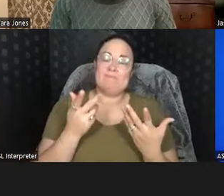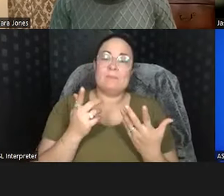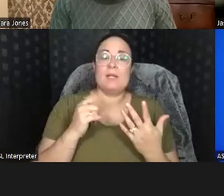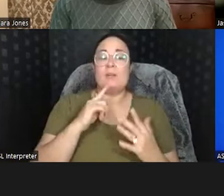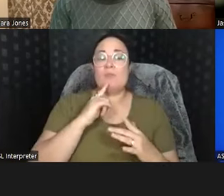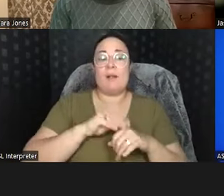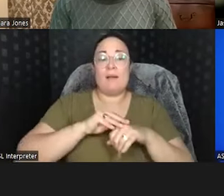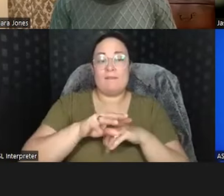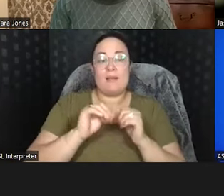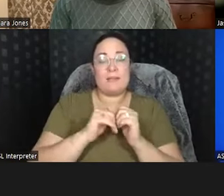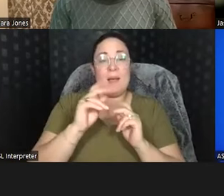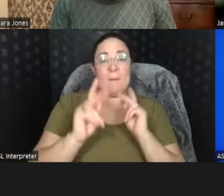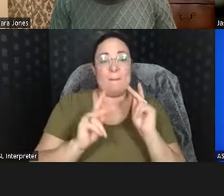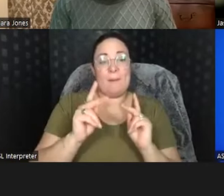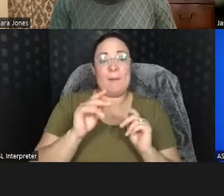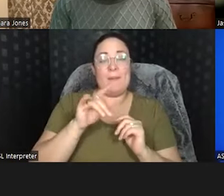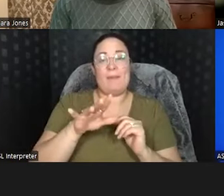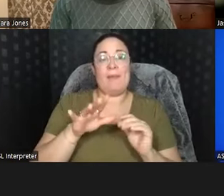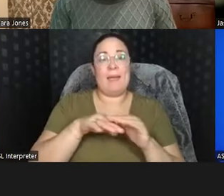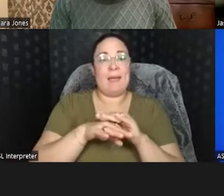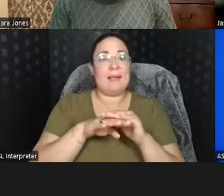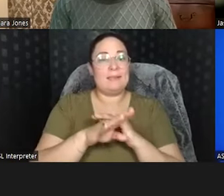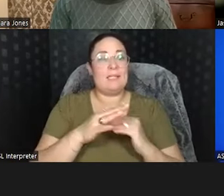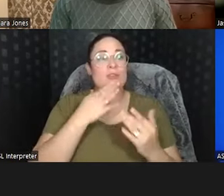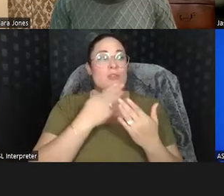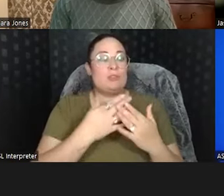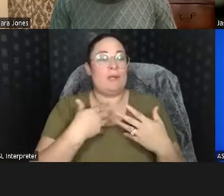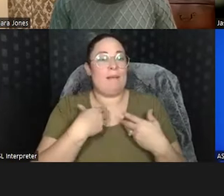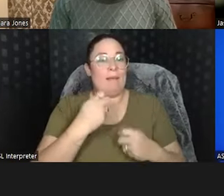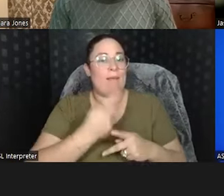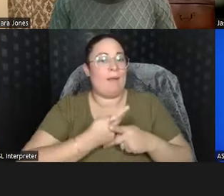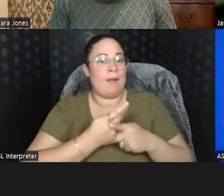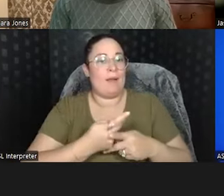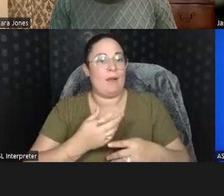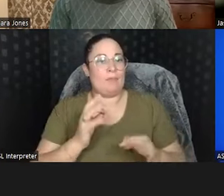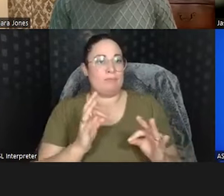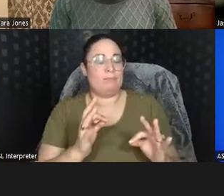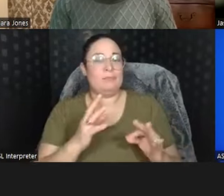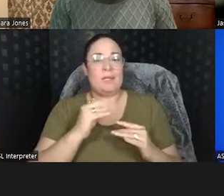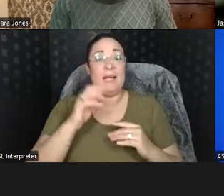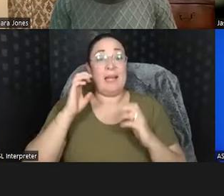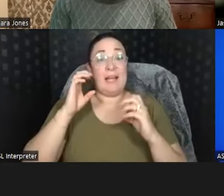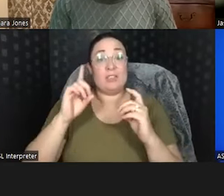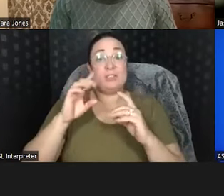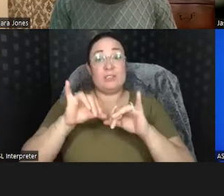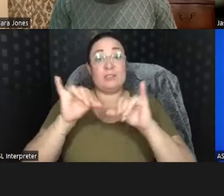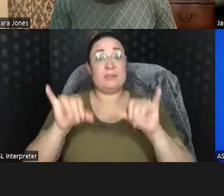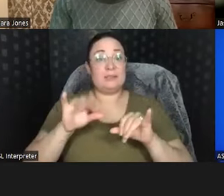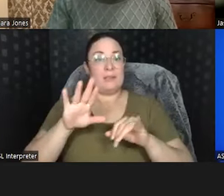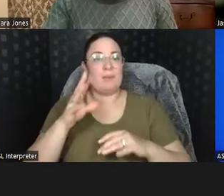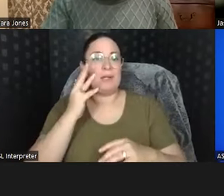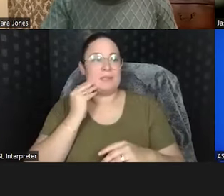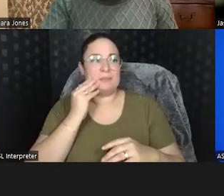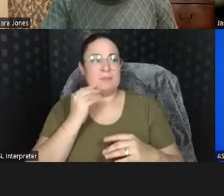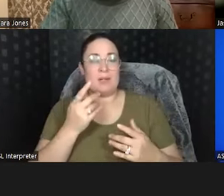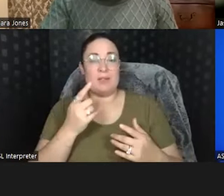folks access, quality healthcare or affirming healthcare, and even their experiences within the educational system, really beginning